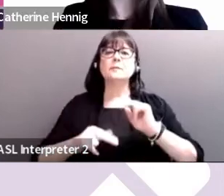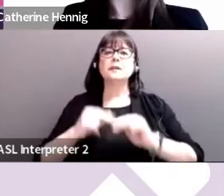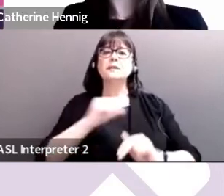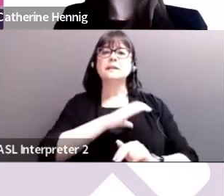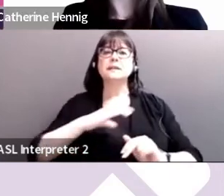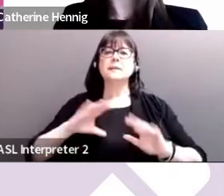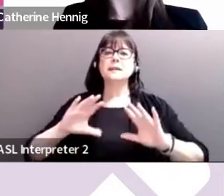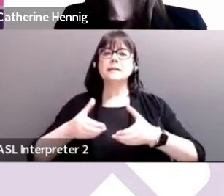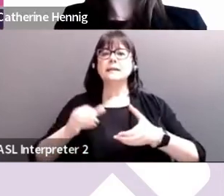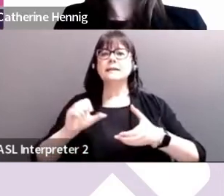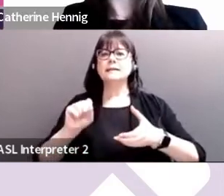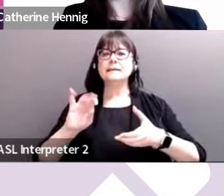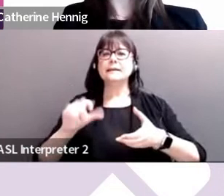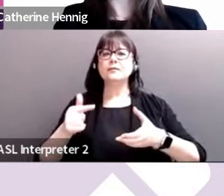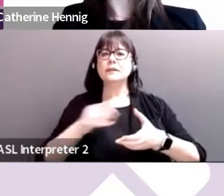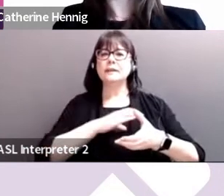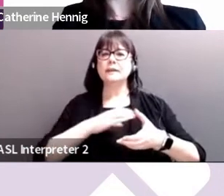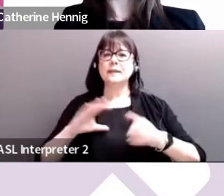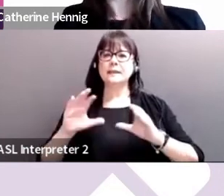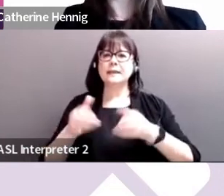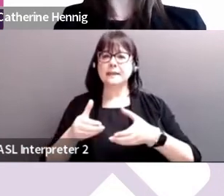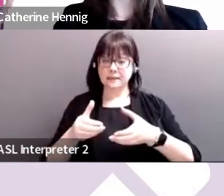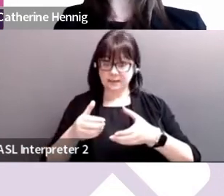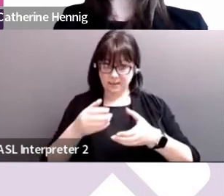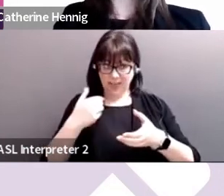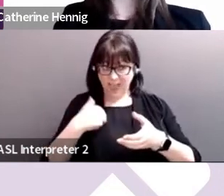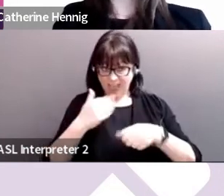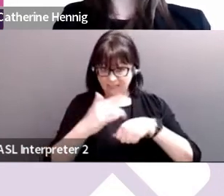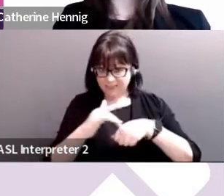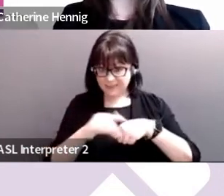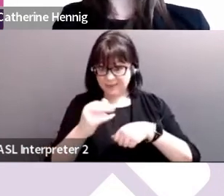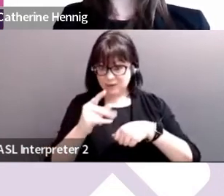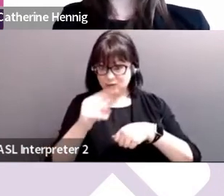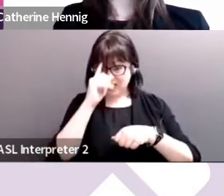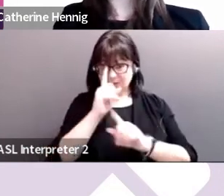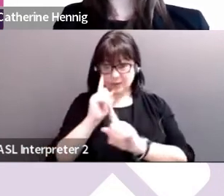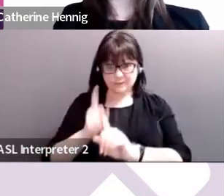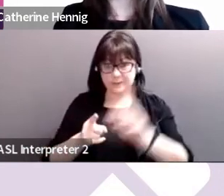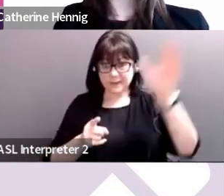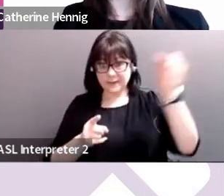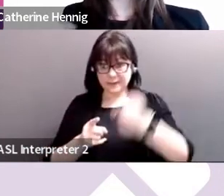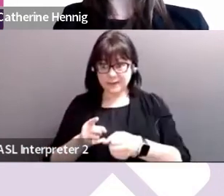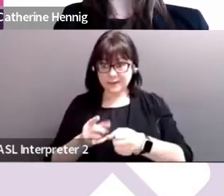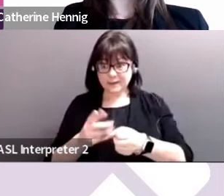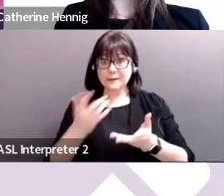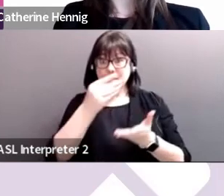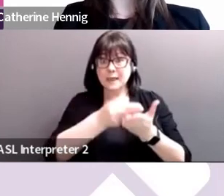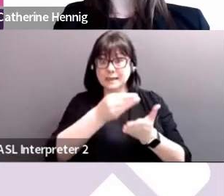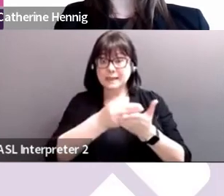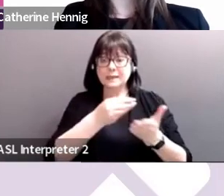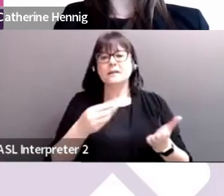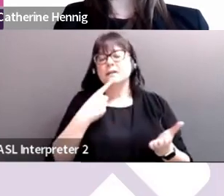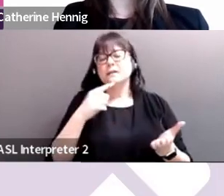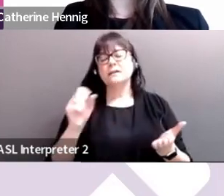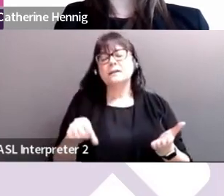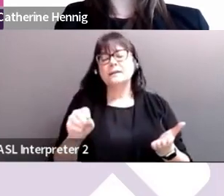Yeah, definitely. There are most definitely grants for that stage. Again, very specific question and super exciting to hear about that. If you'd like, we can